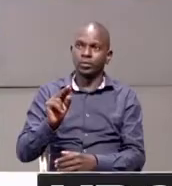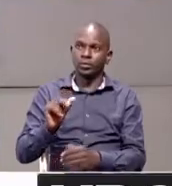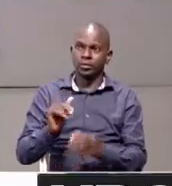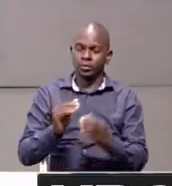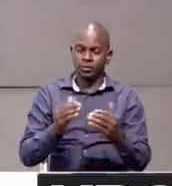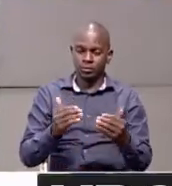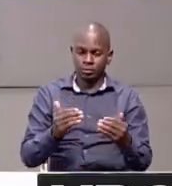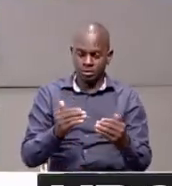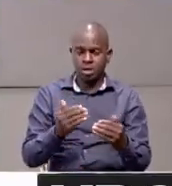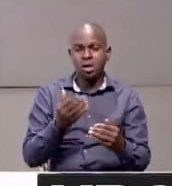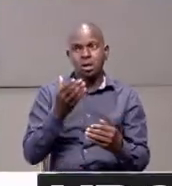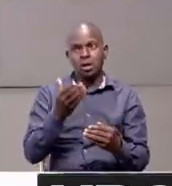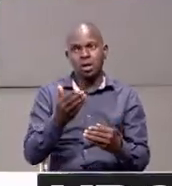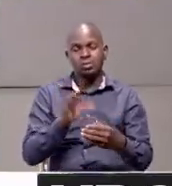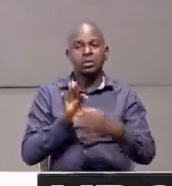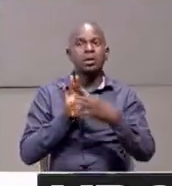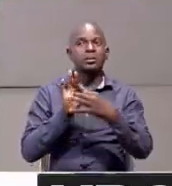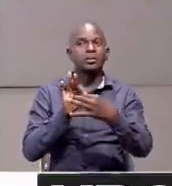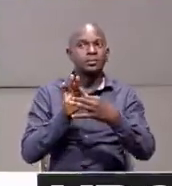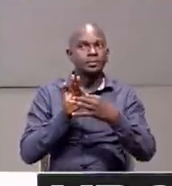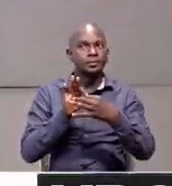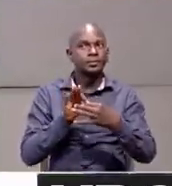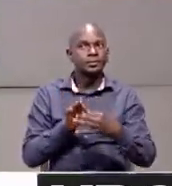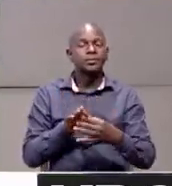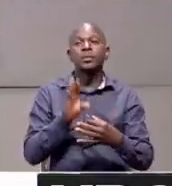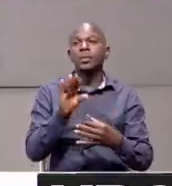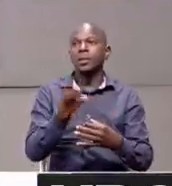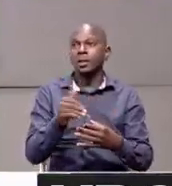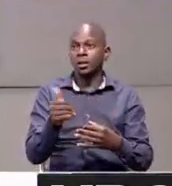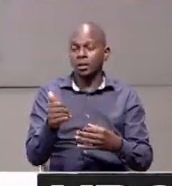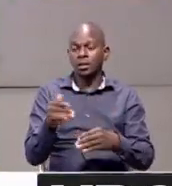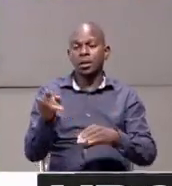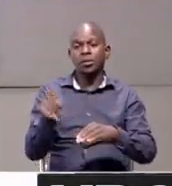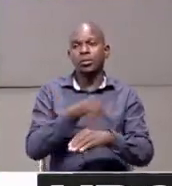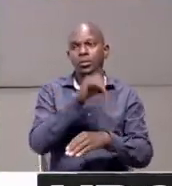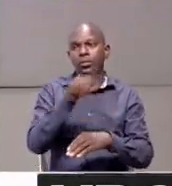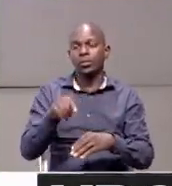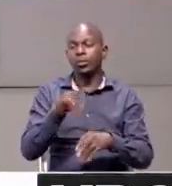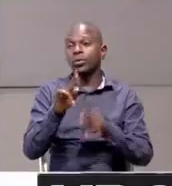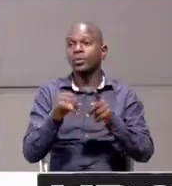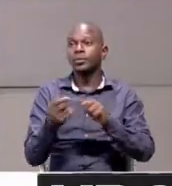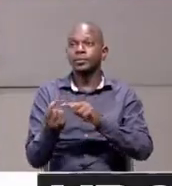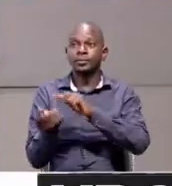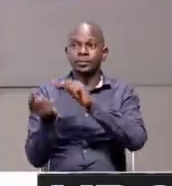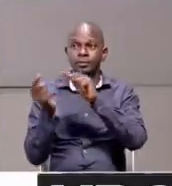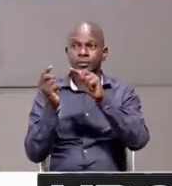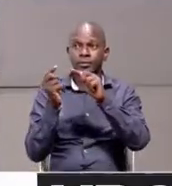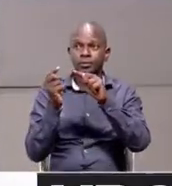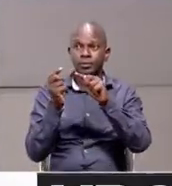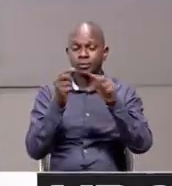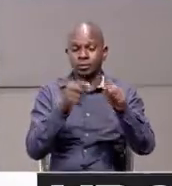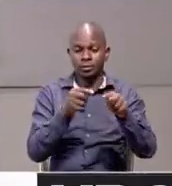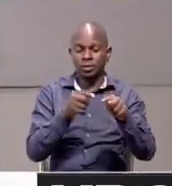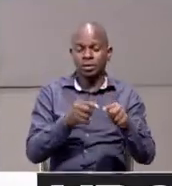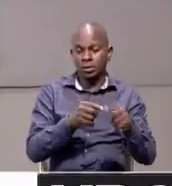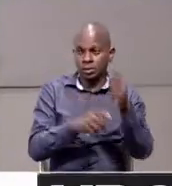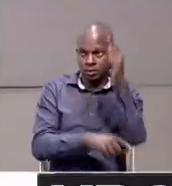and GA, if they have an alliance, if any wrong elements attempt to conduct such a